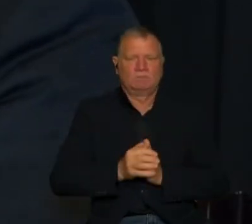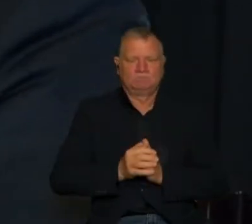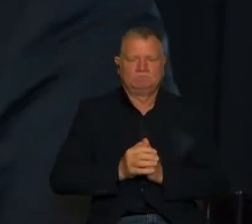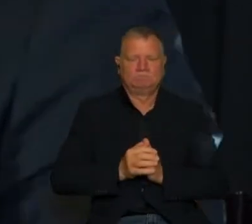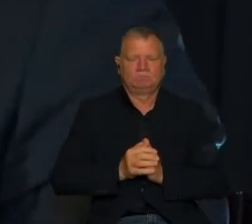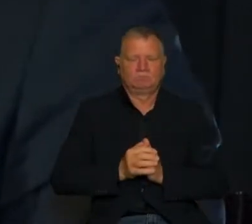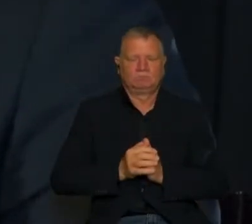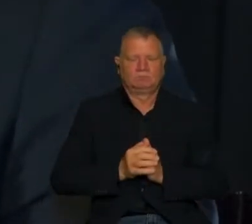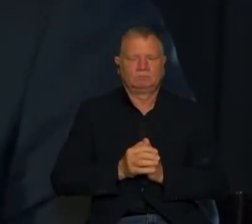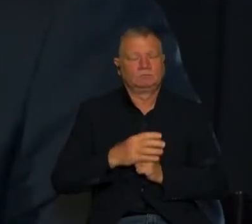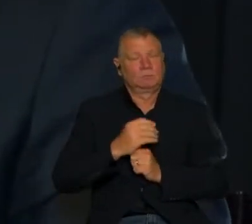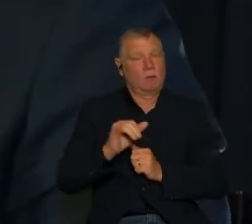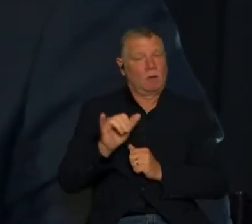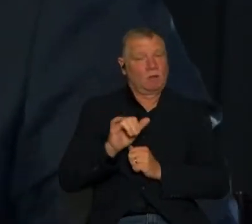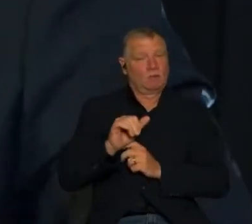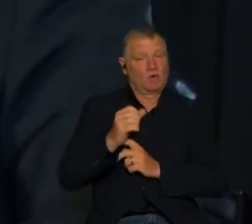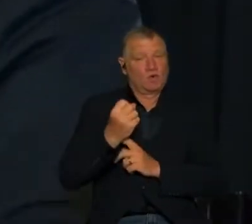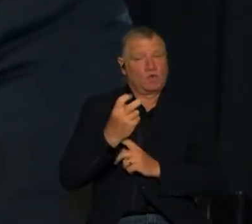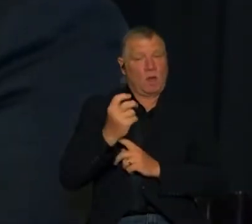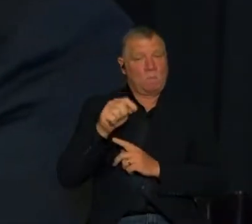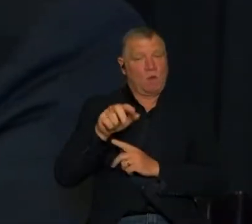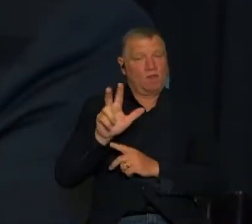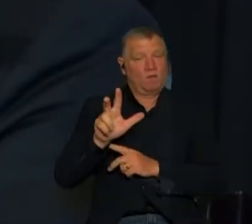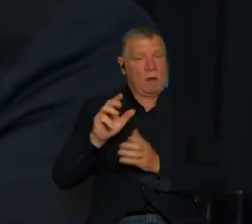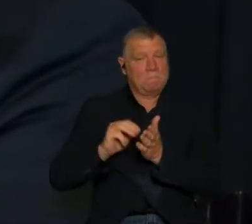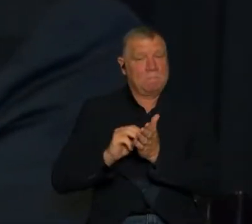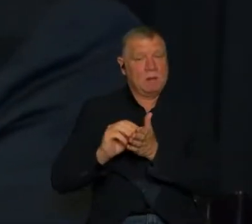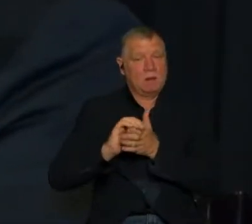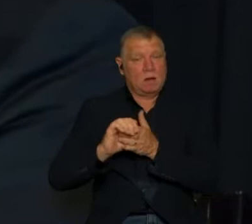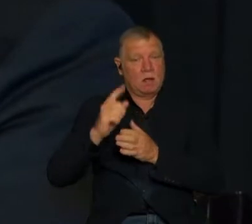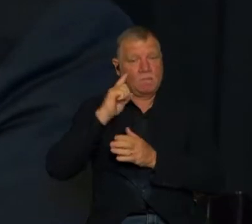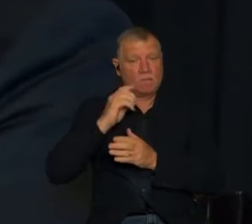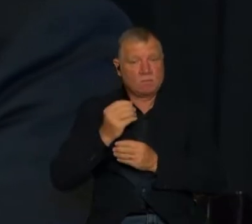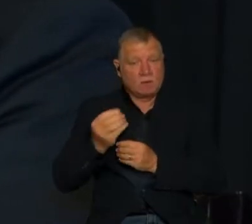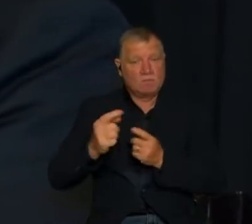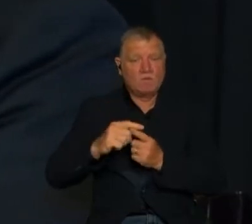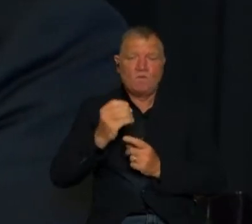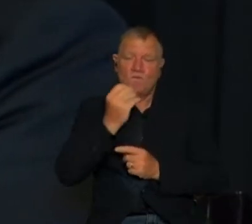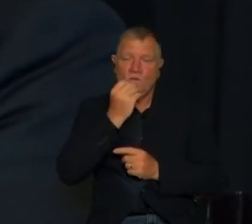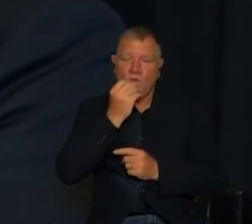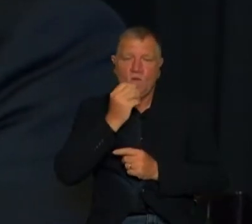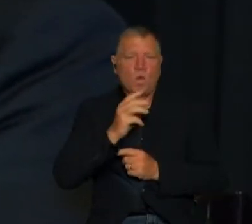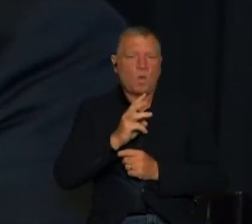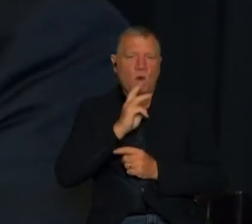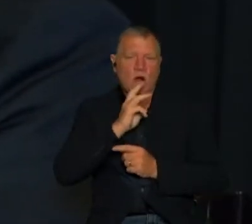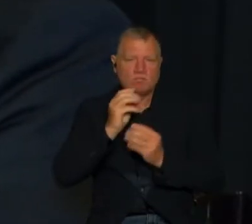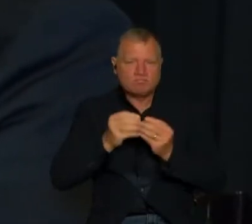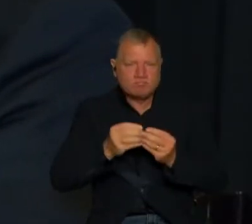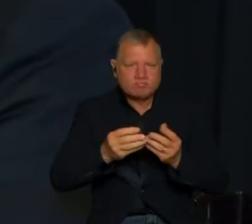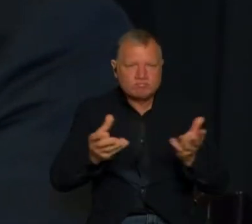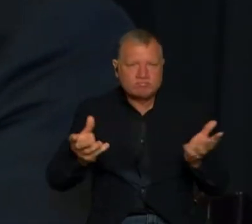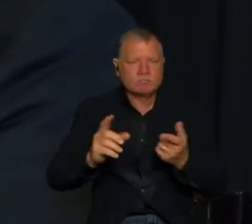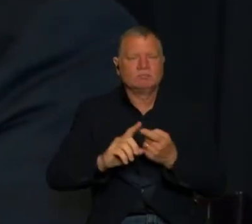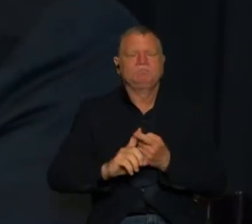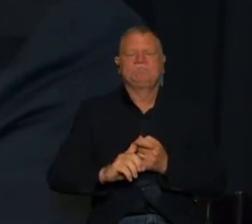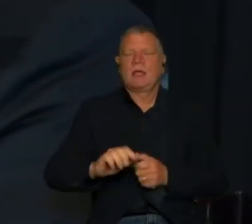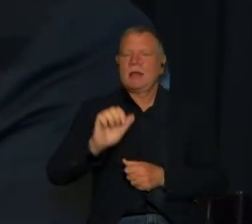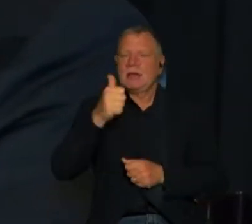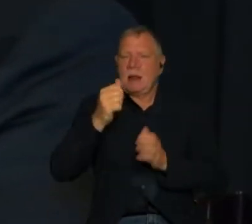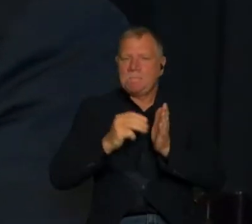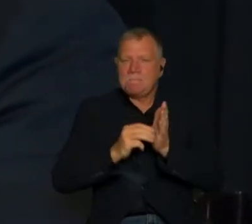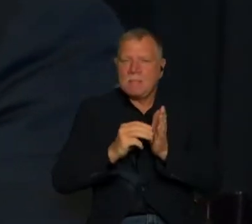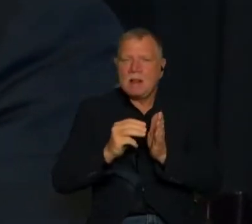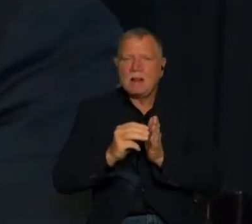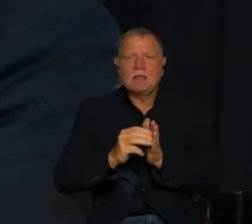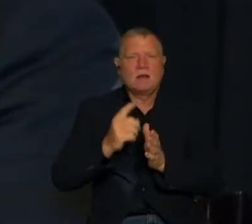addition, $12.3 million were used for food and water distribution, $10 million for